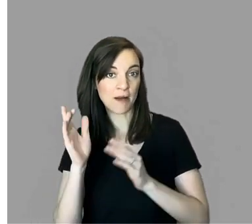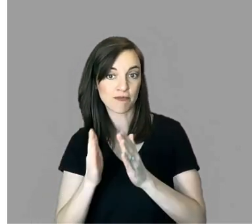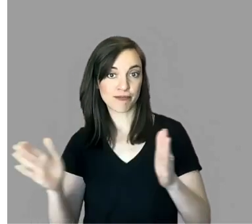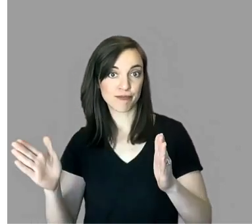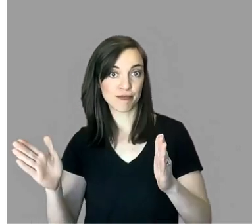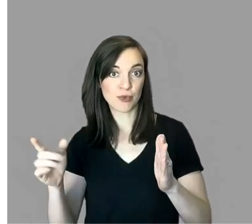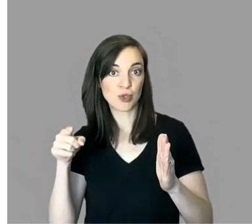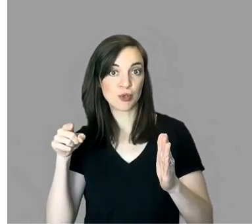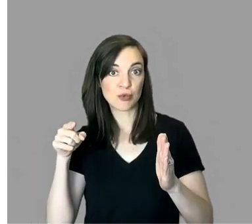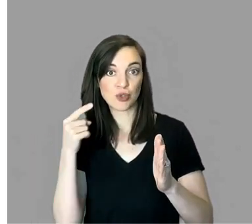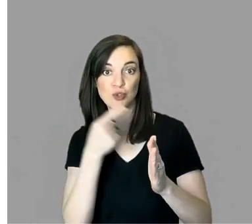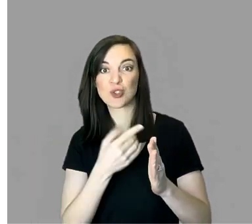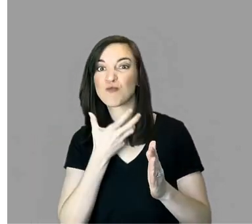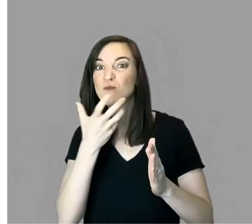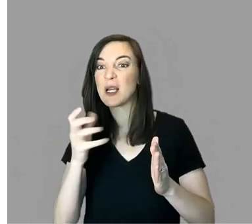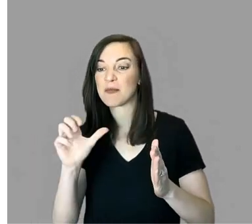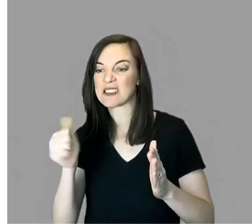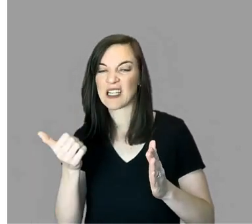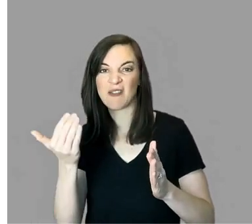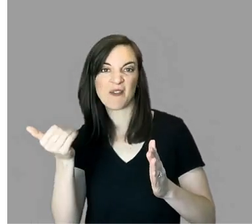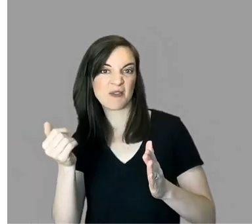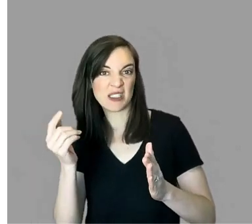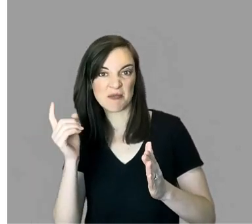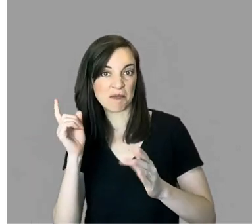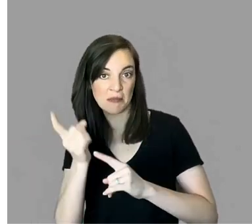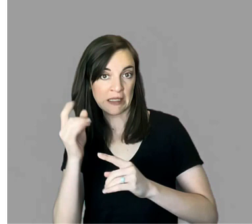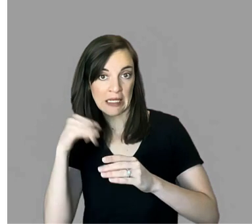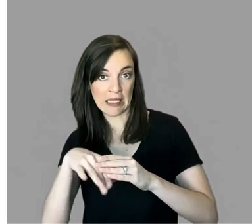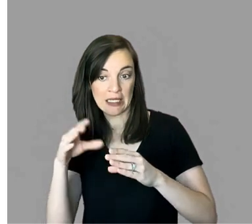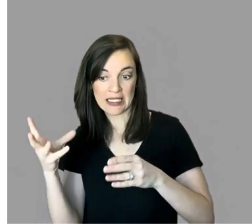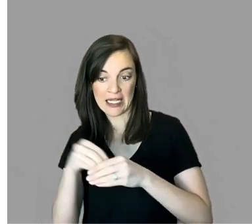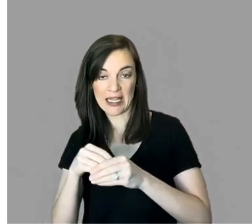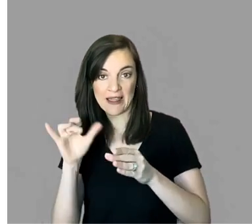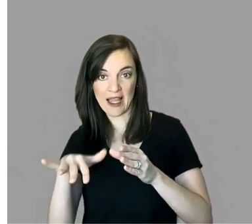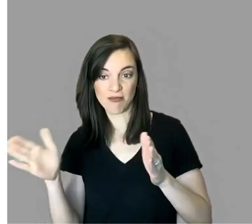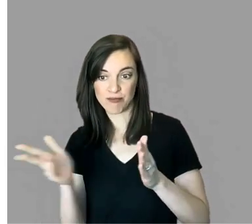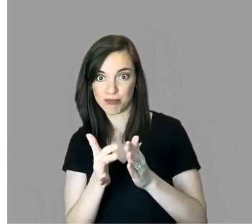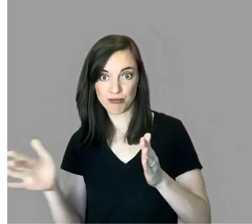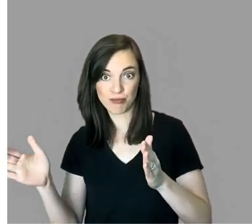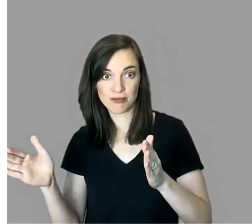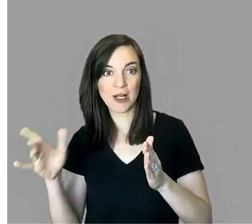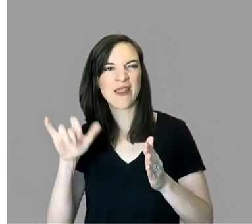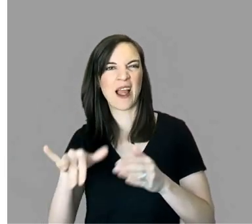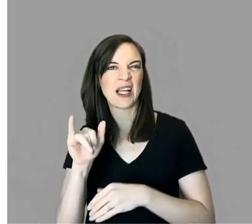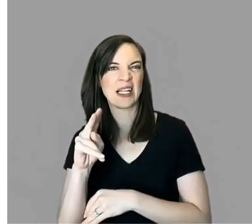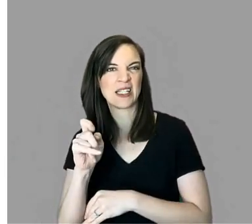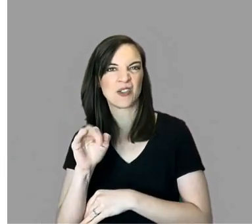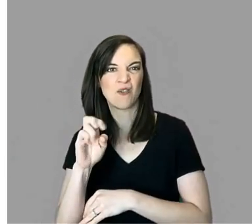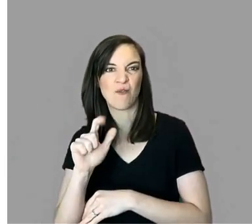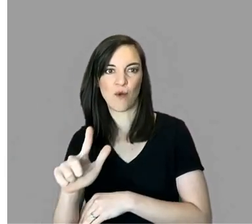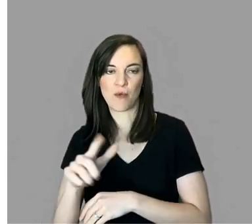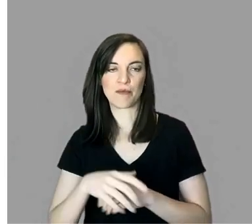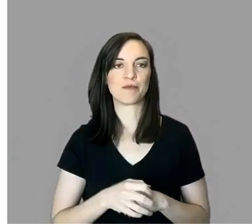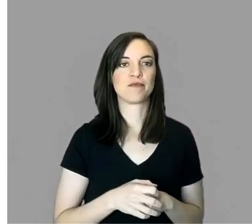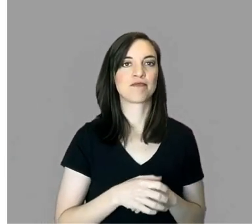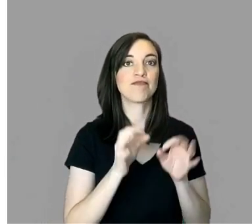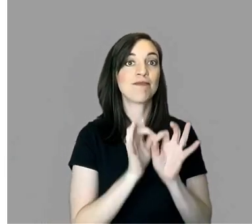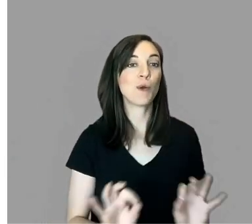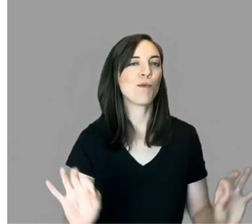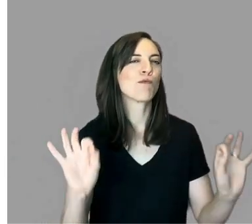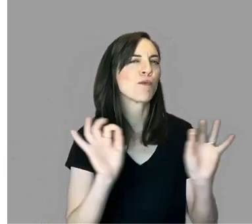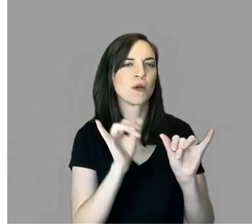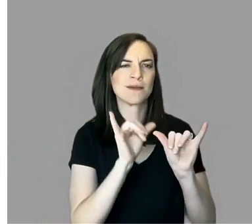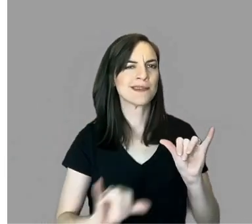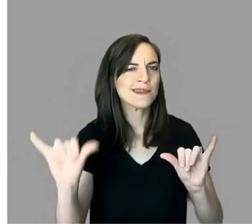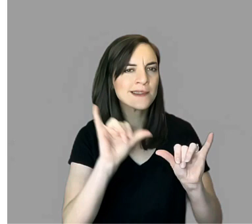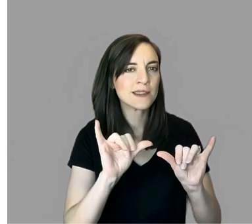If she engaged in screaming or yelling for 10 to 15 minutes during reading block, that would be using an interval of time. The key here is to be